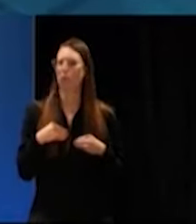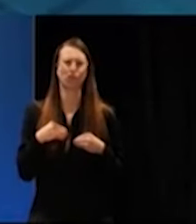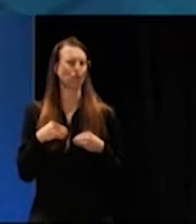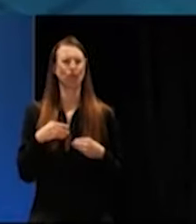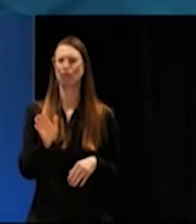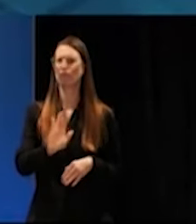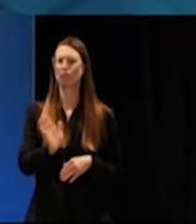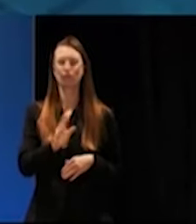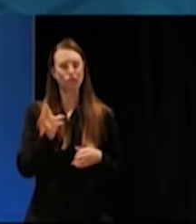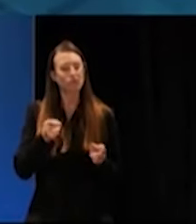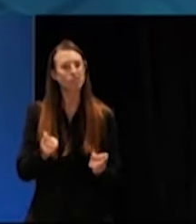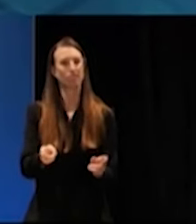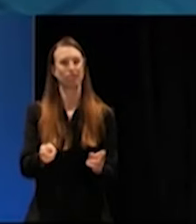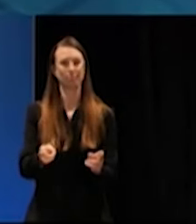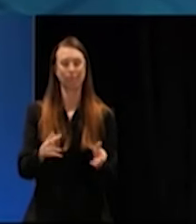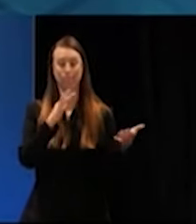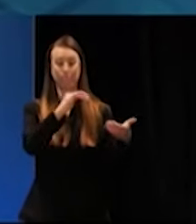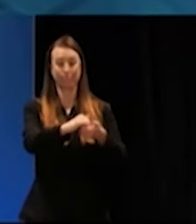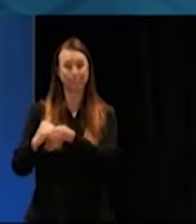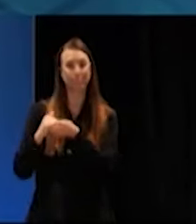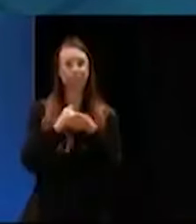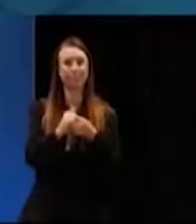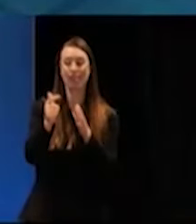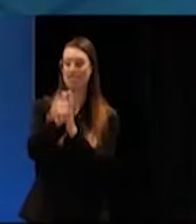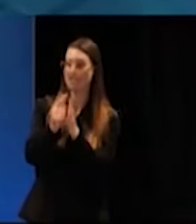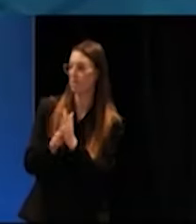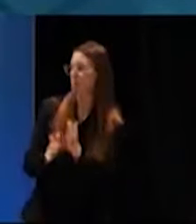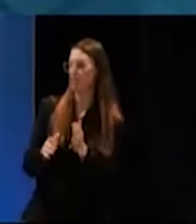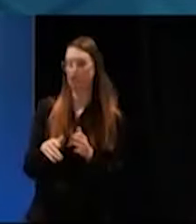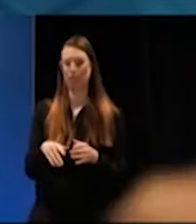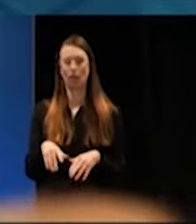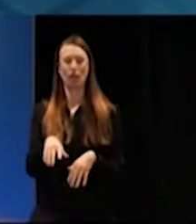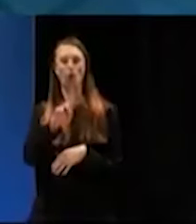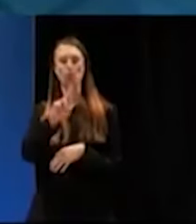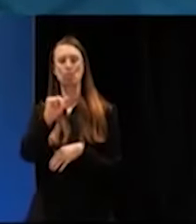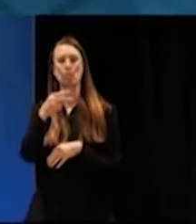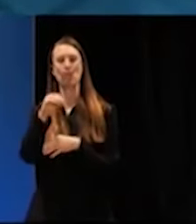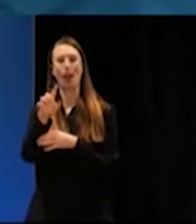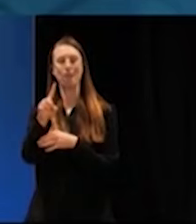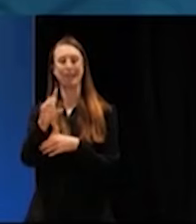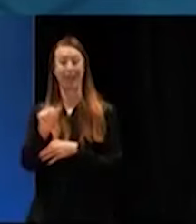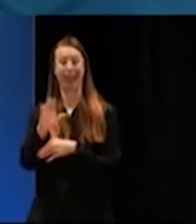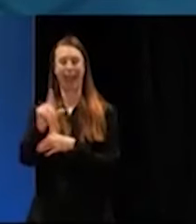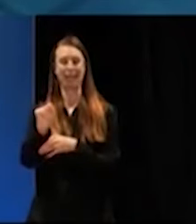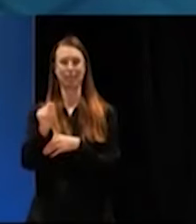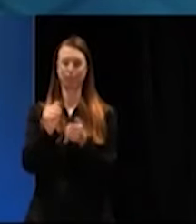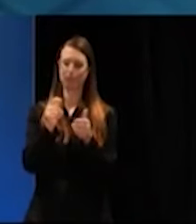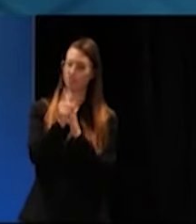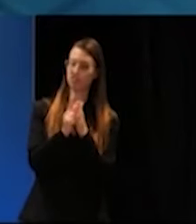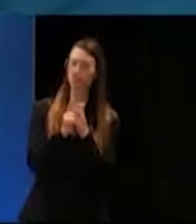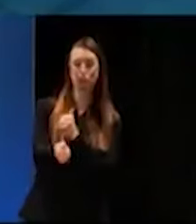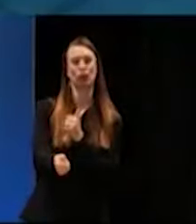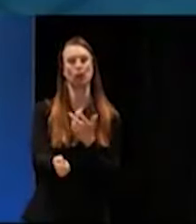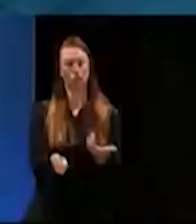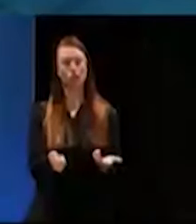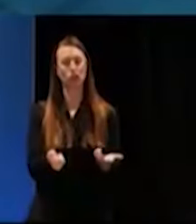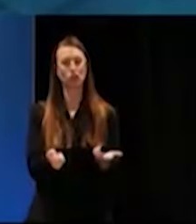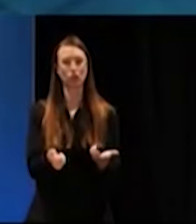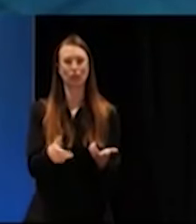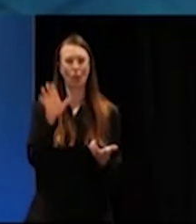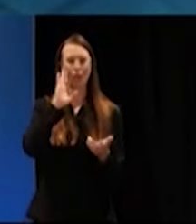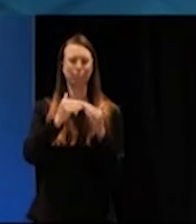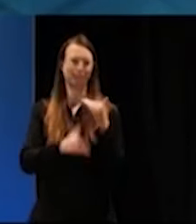we said, working with our partners in the legislature, the RAPID Act we passed, signed as part of the budget, it'll take less than 2 years. We're going to